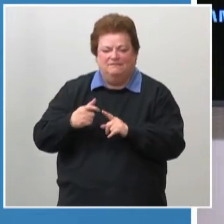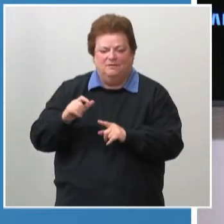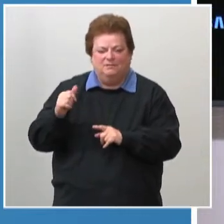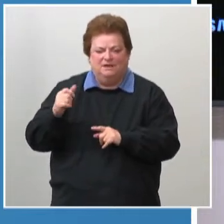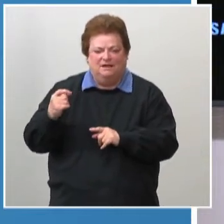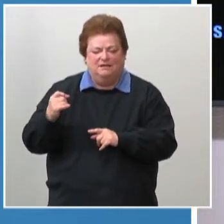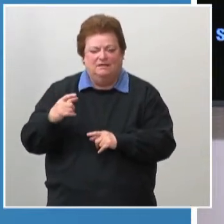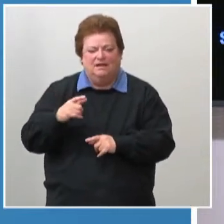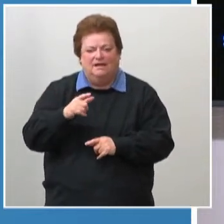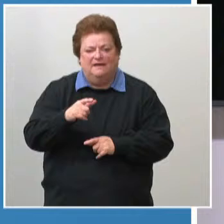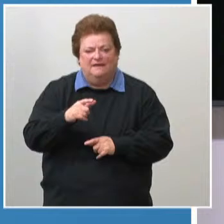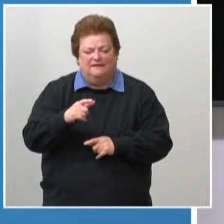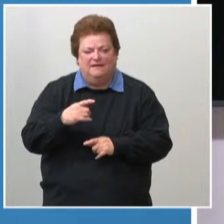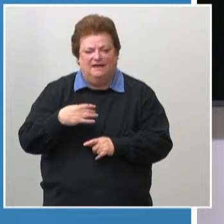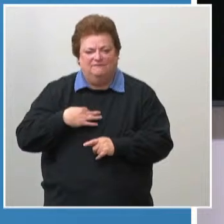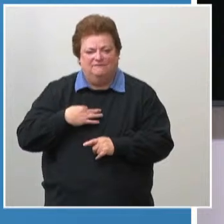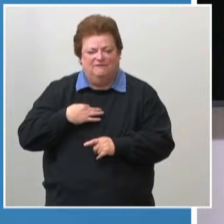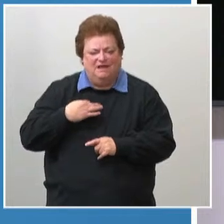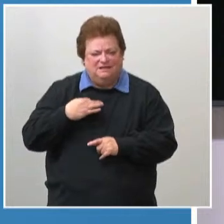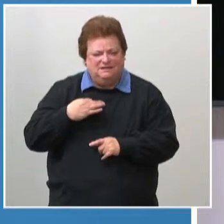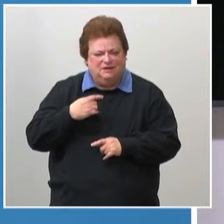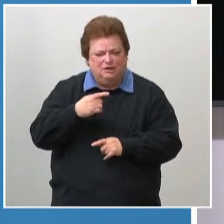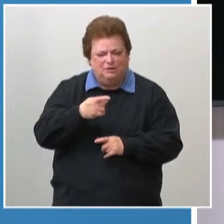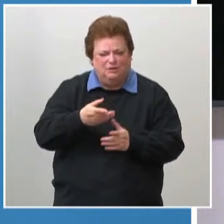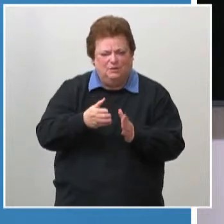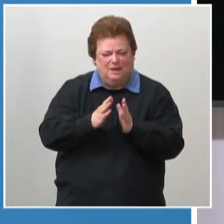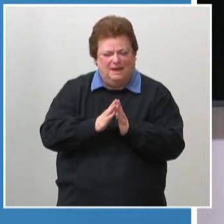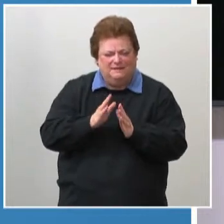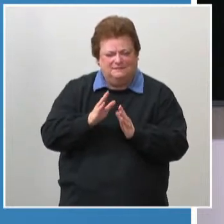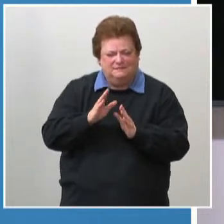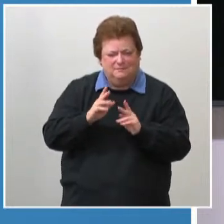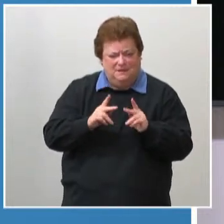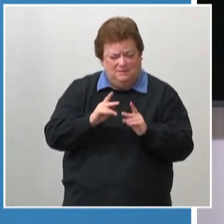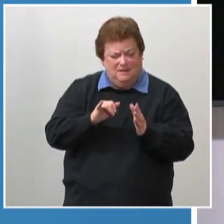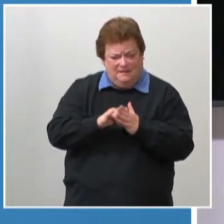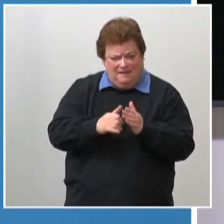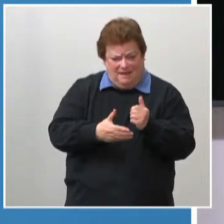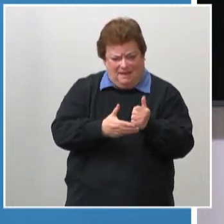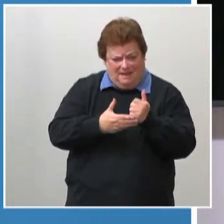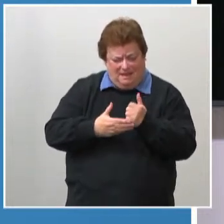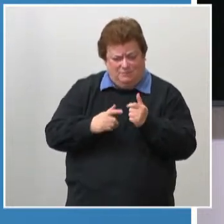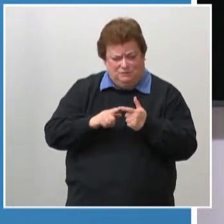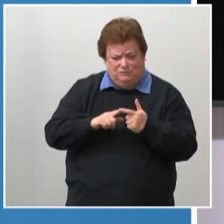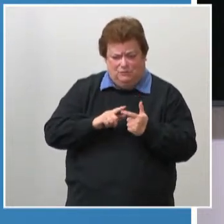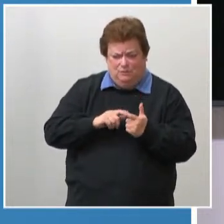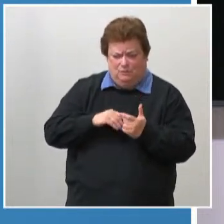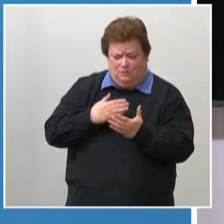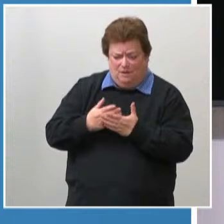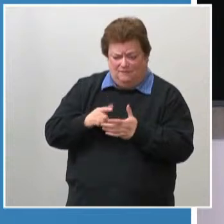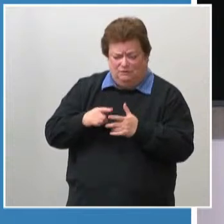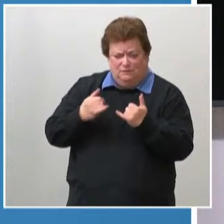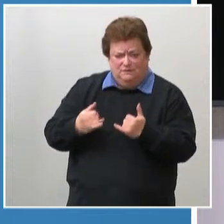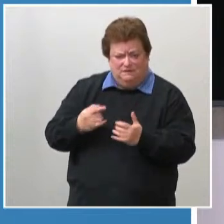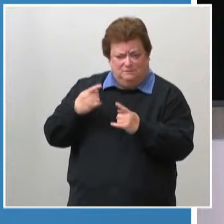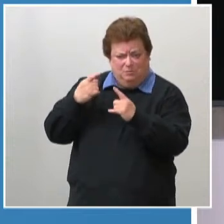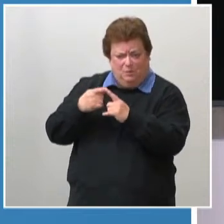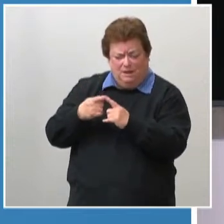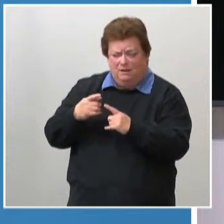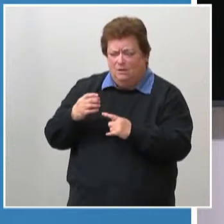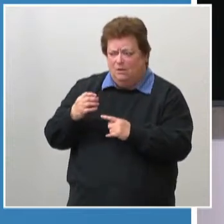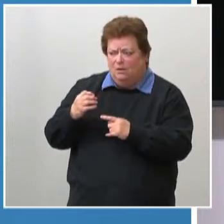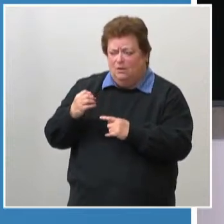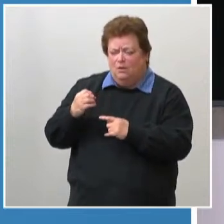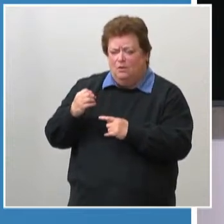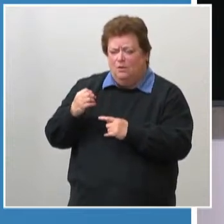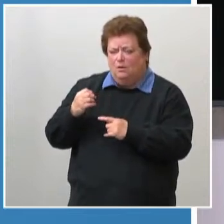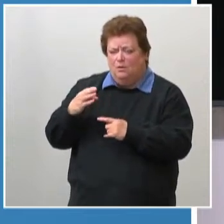voluntary 4-week lockdown that you asked people to do you think that is what helped us get to this point, or do you think the virus just kind of has run its course,